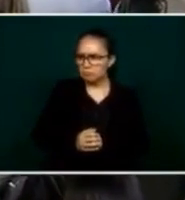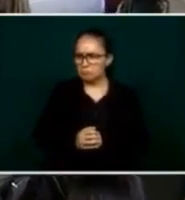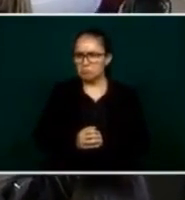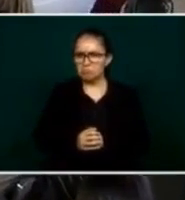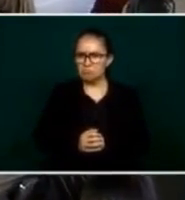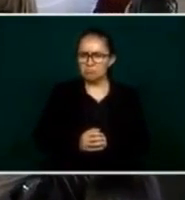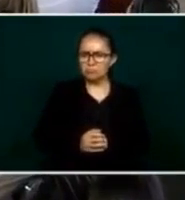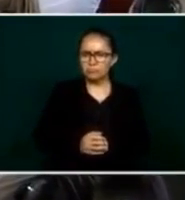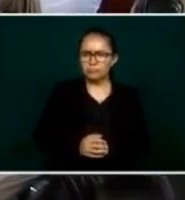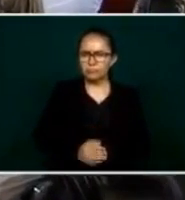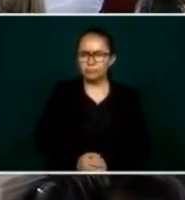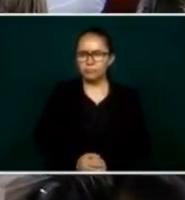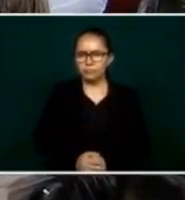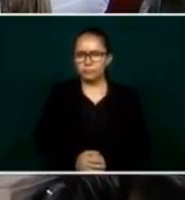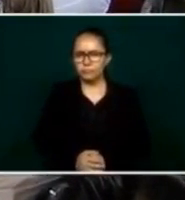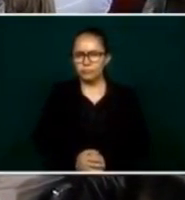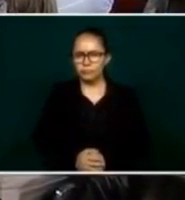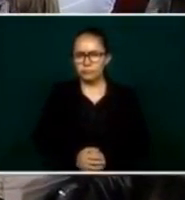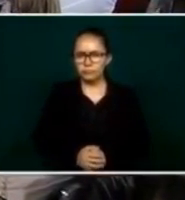independently